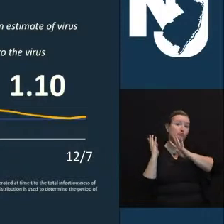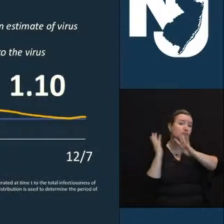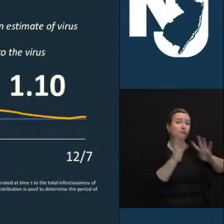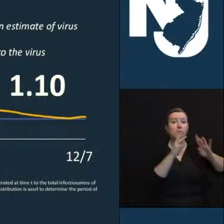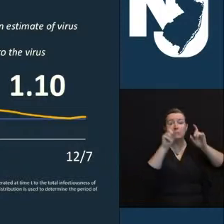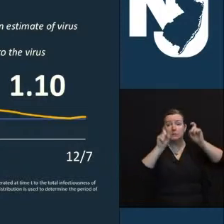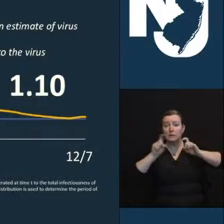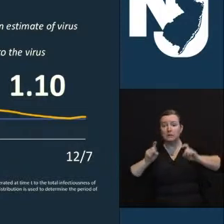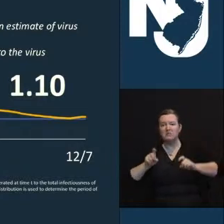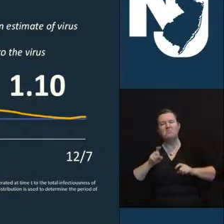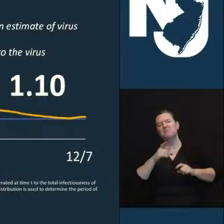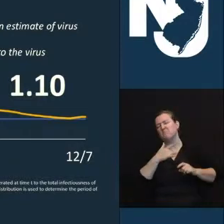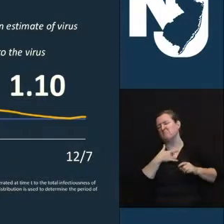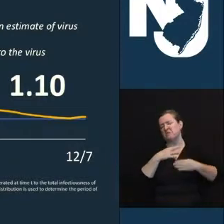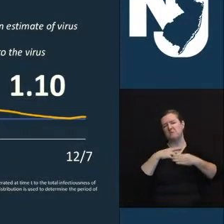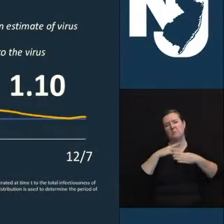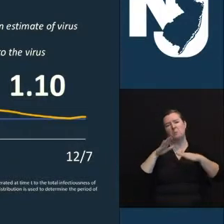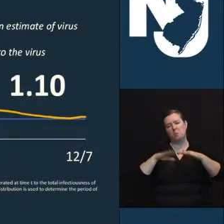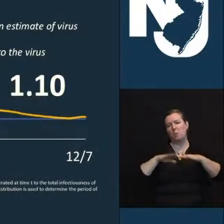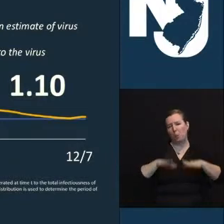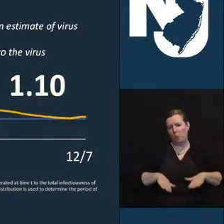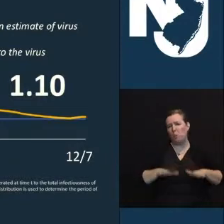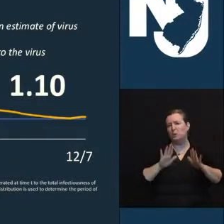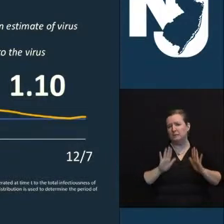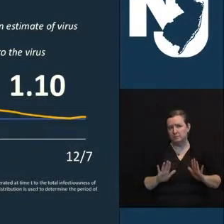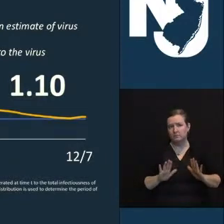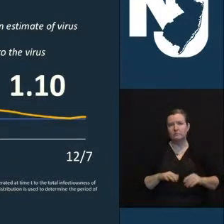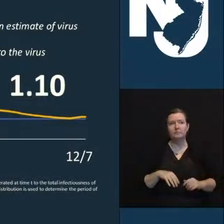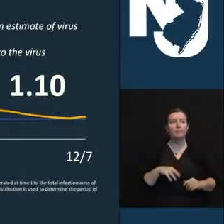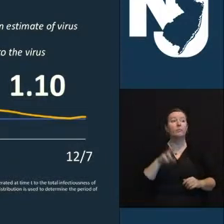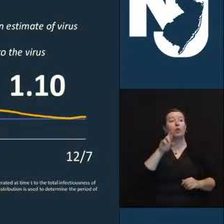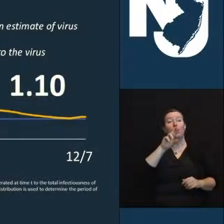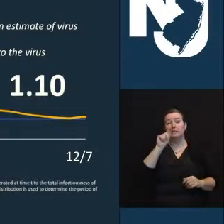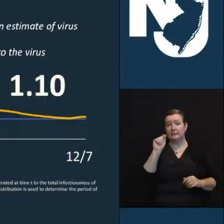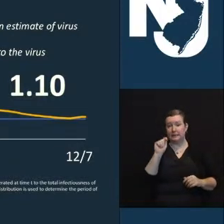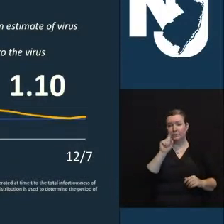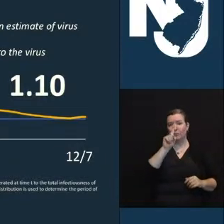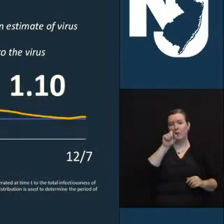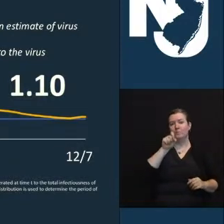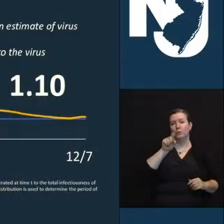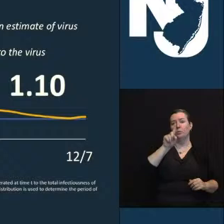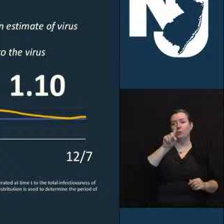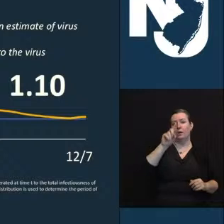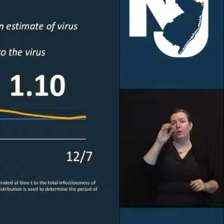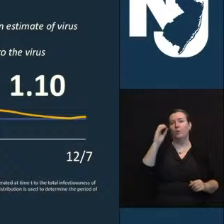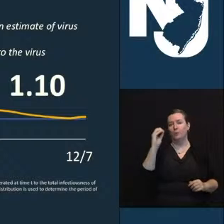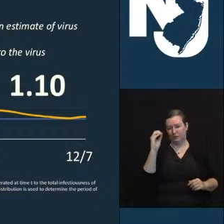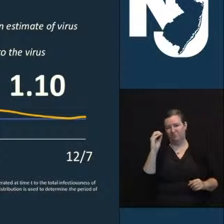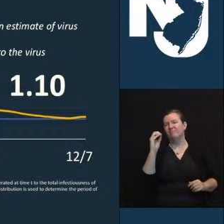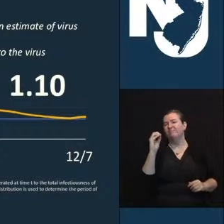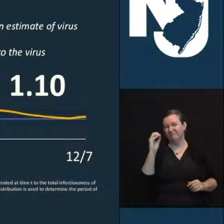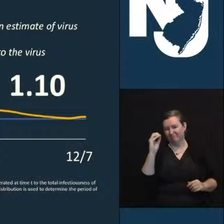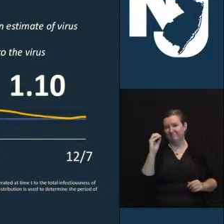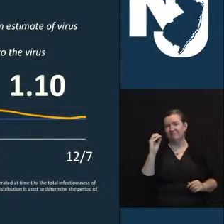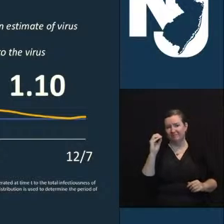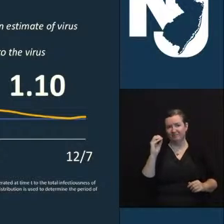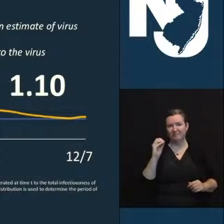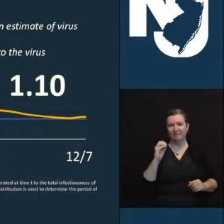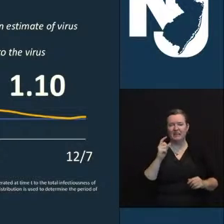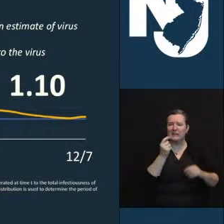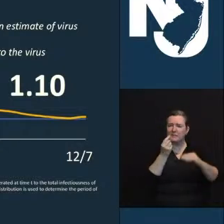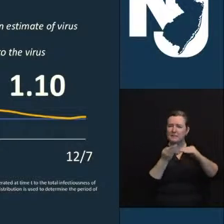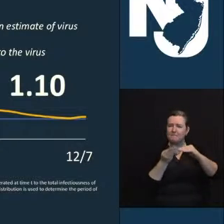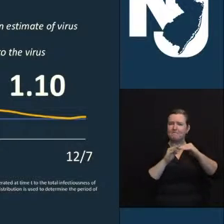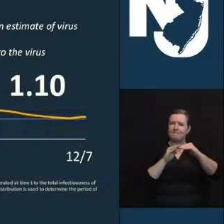supply. Statewide rate of transmission is currently rests at 1.1. We're beginning to see the impact on our transmission rate from the